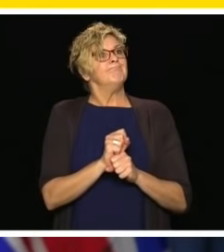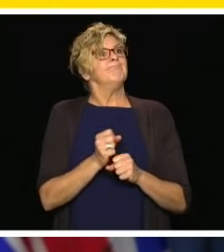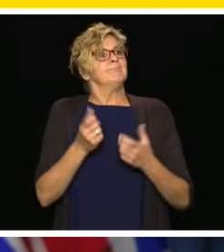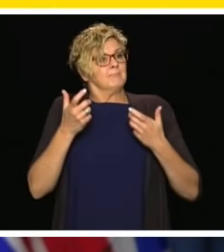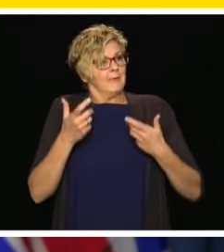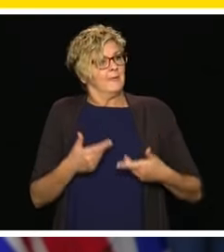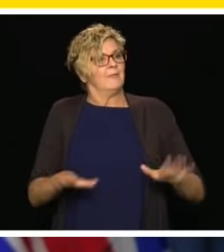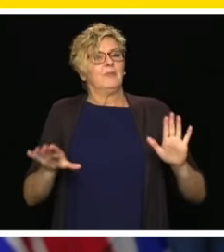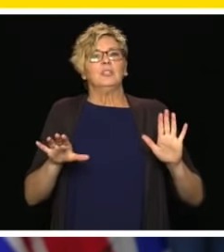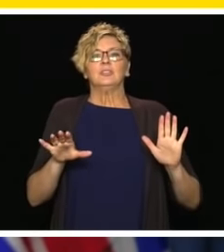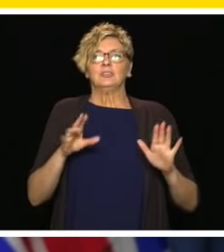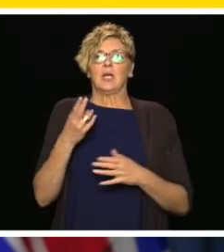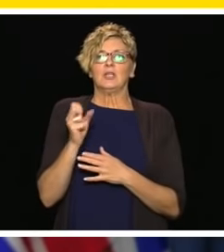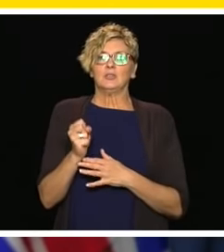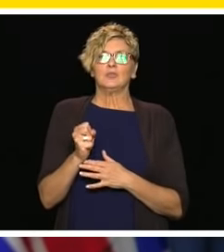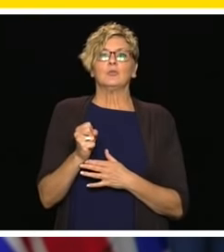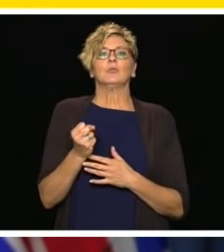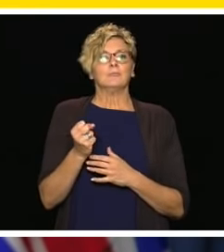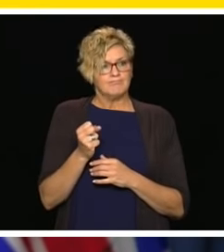best and things are going to be okay.